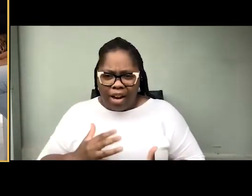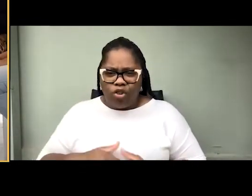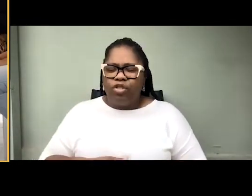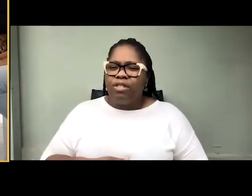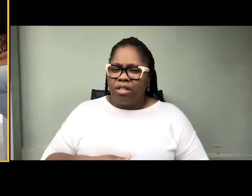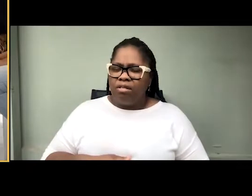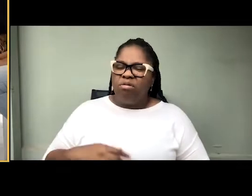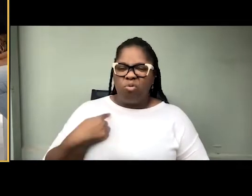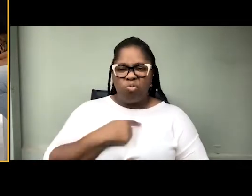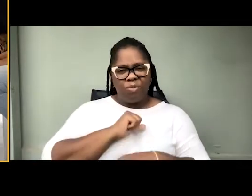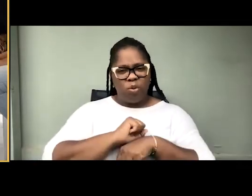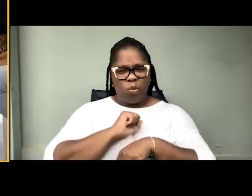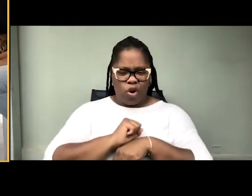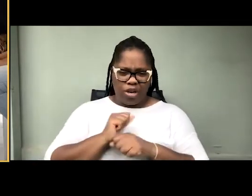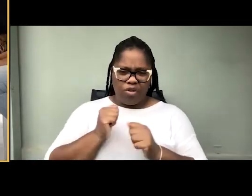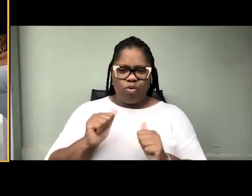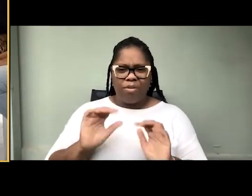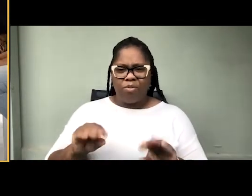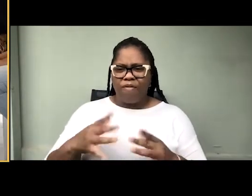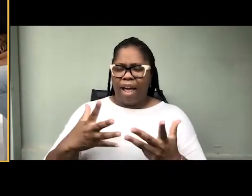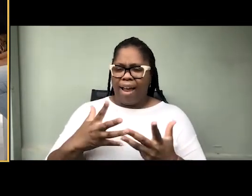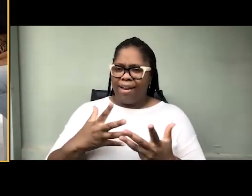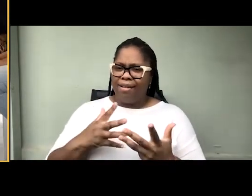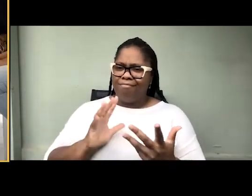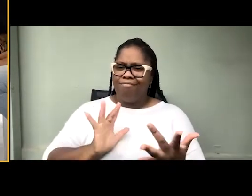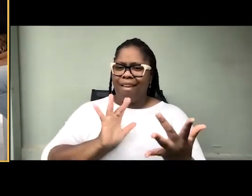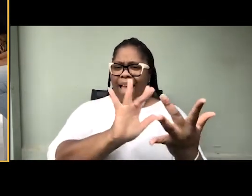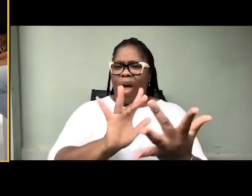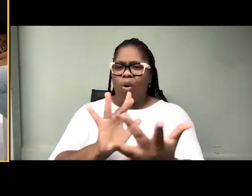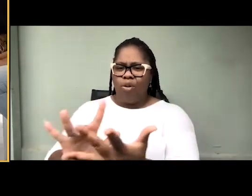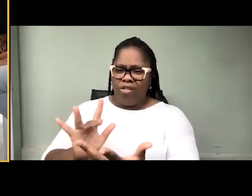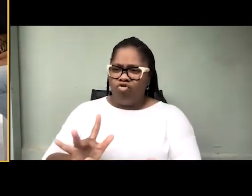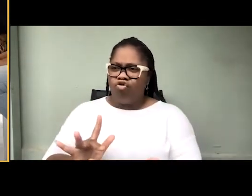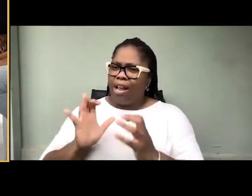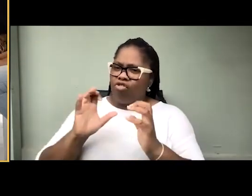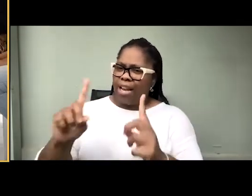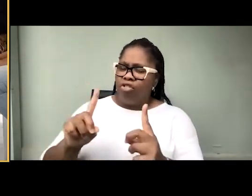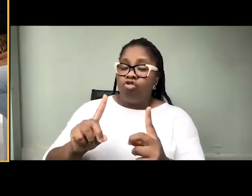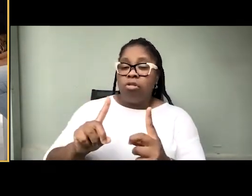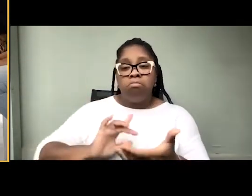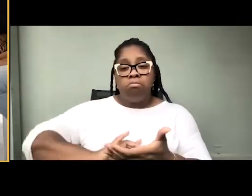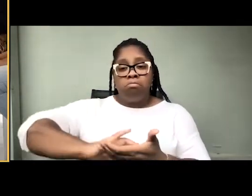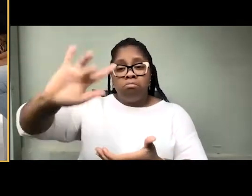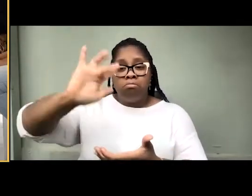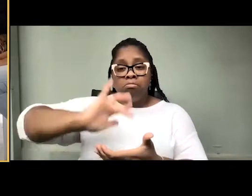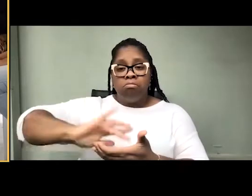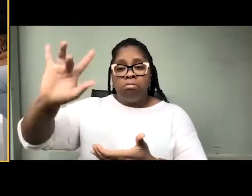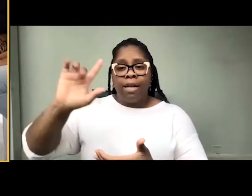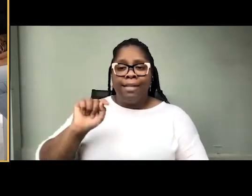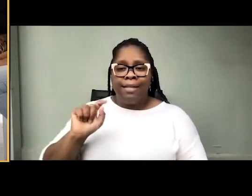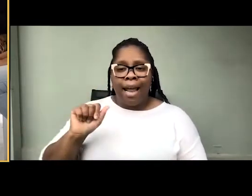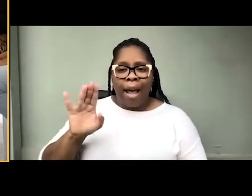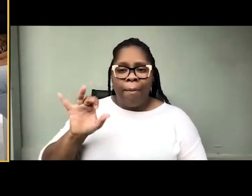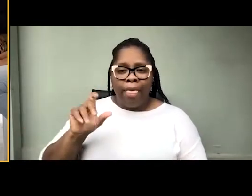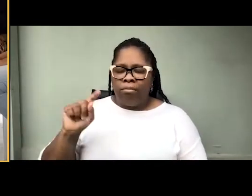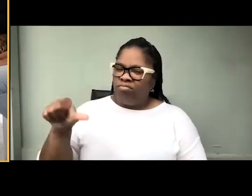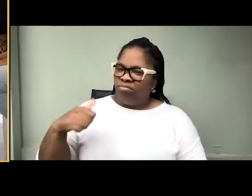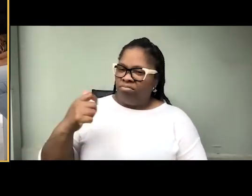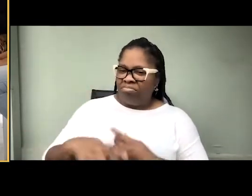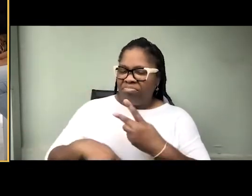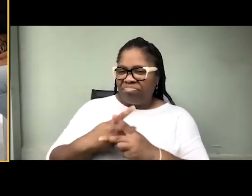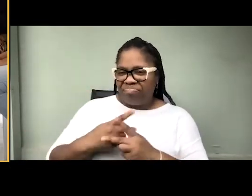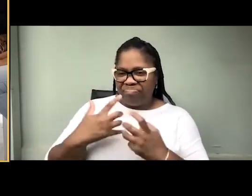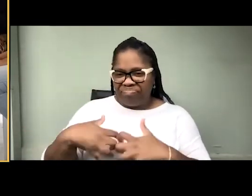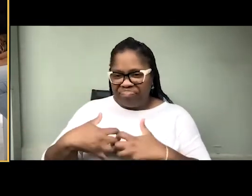providing outreach and education and actual tablets and other sorts of devices to older adults through our